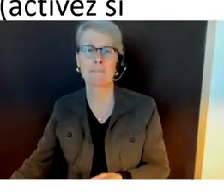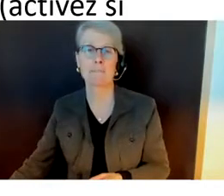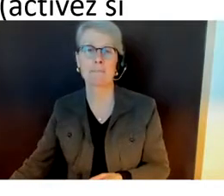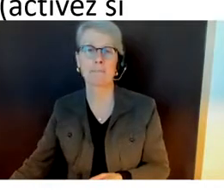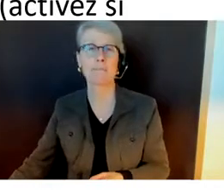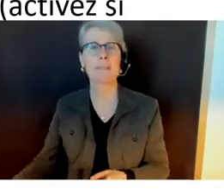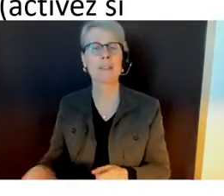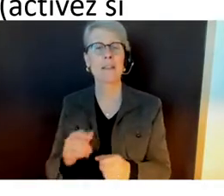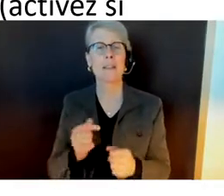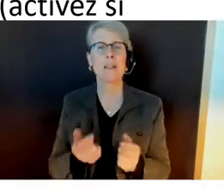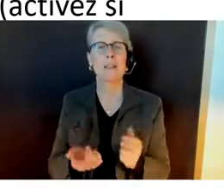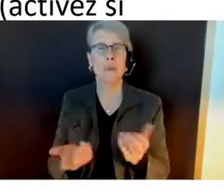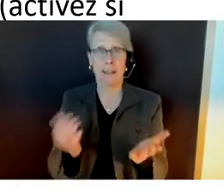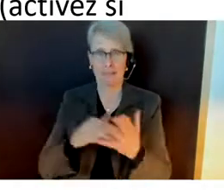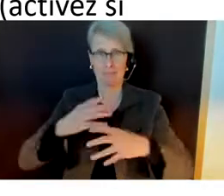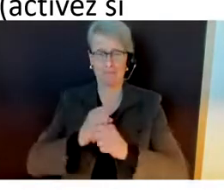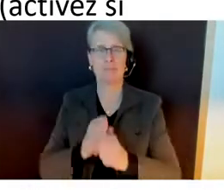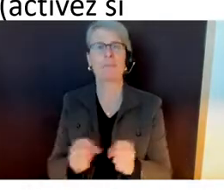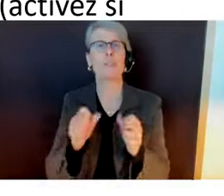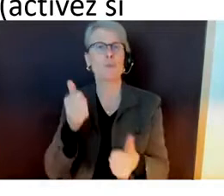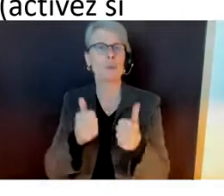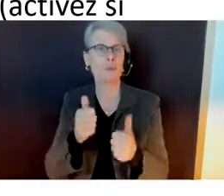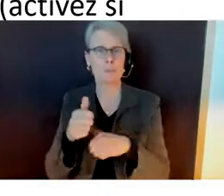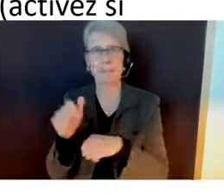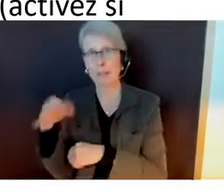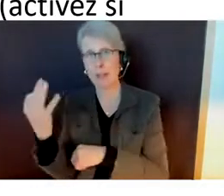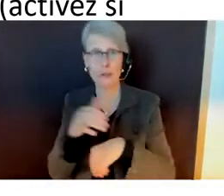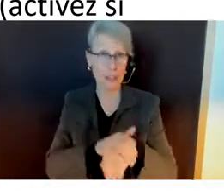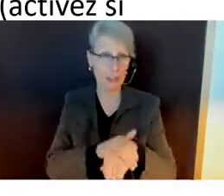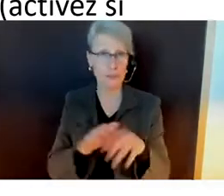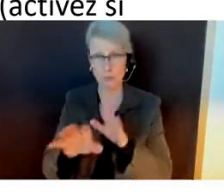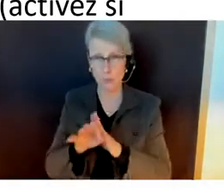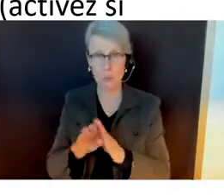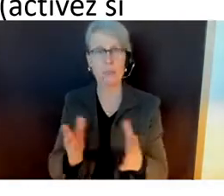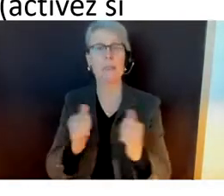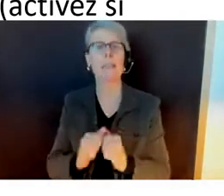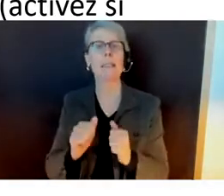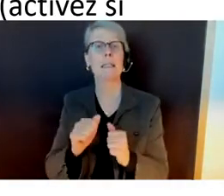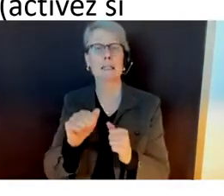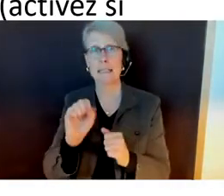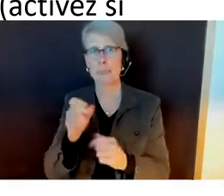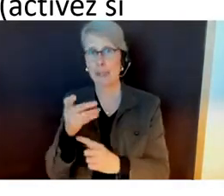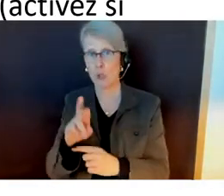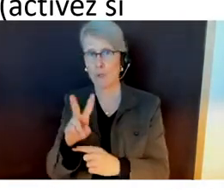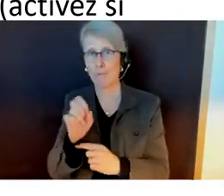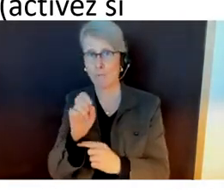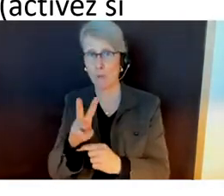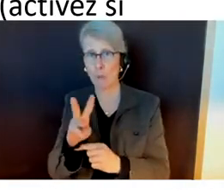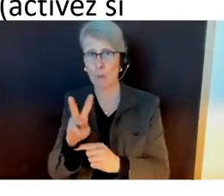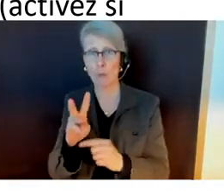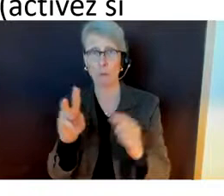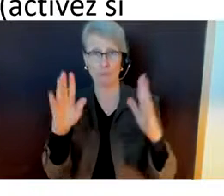So again, we'd like you to choose your language, French or English. Switch to speaker view to see the ASL and